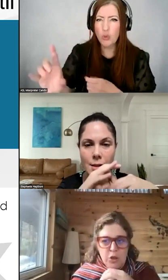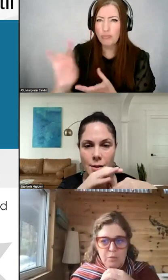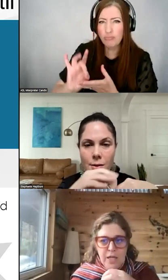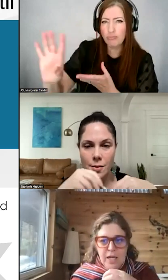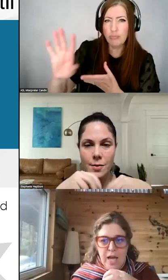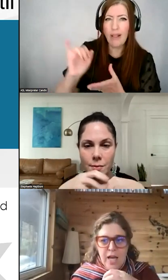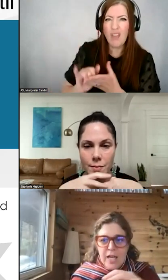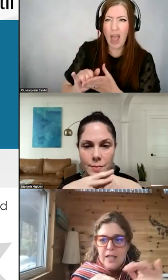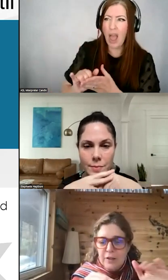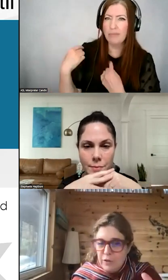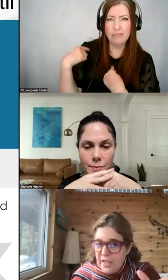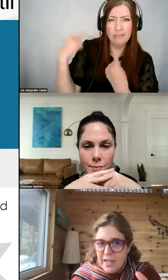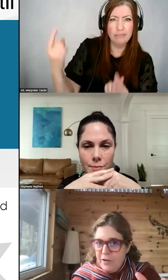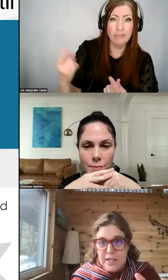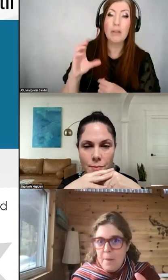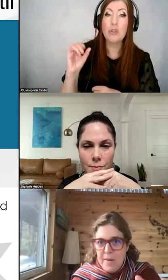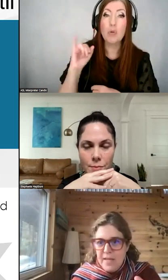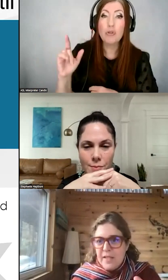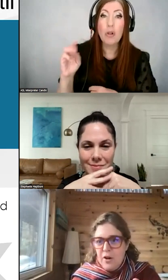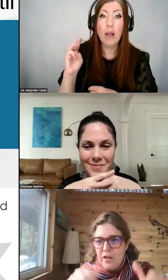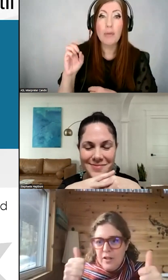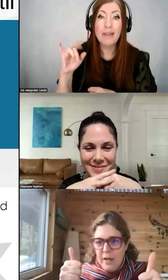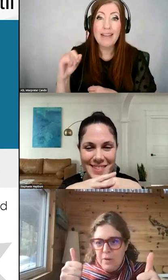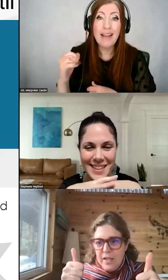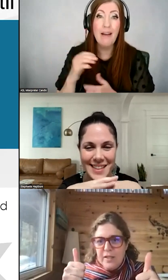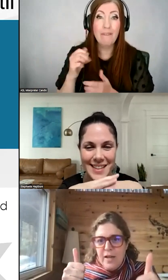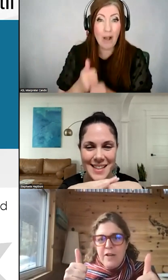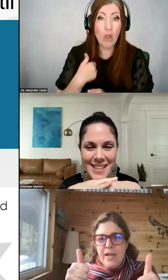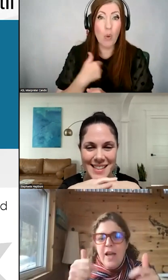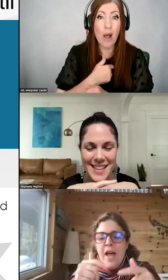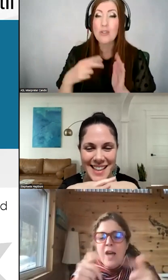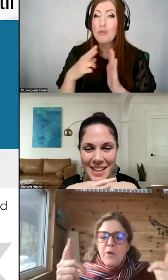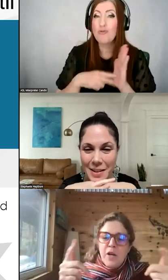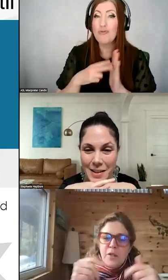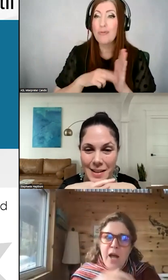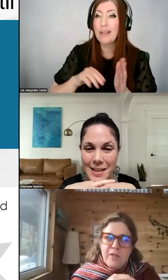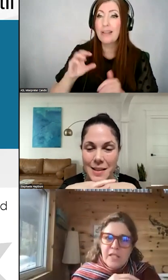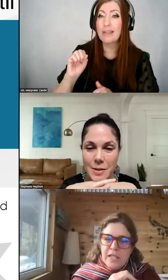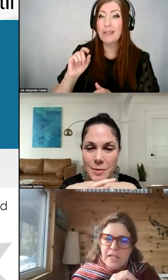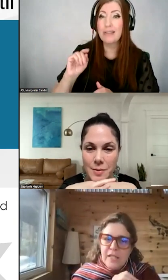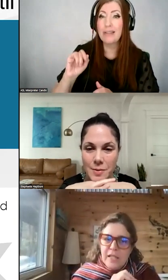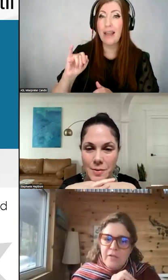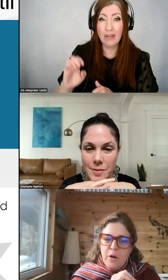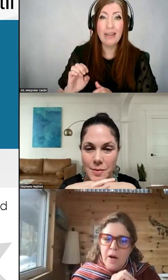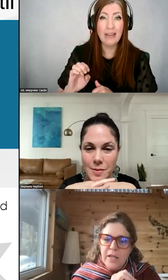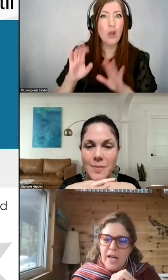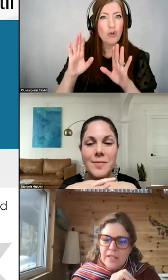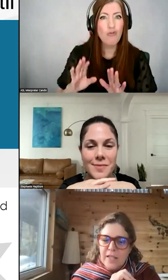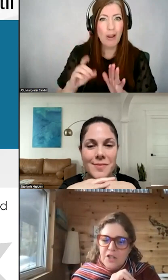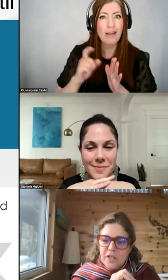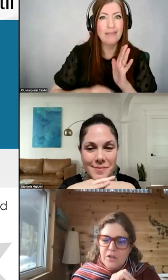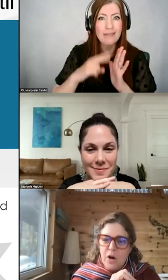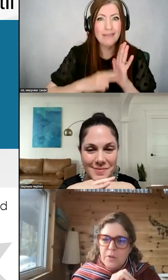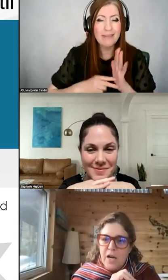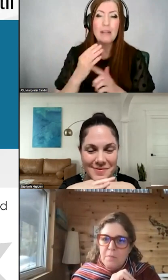on social media, read Stephanie's amazing article, A+, Stephanie, and we also have a second season of our podcast